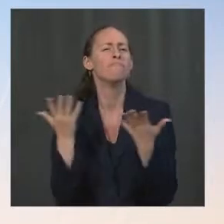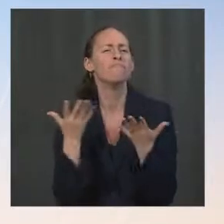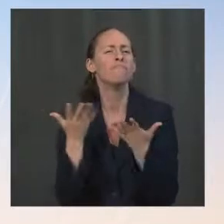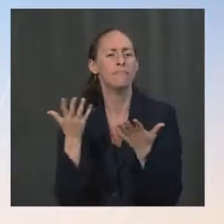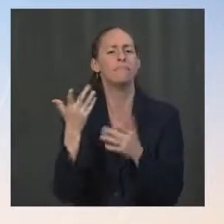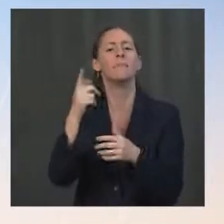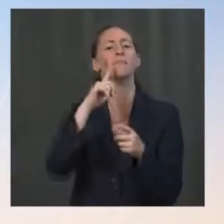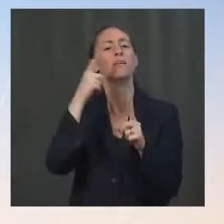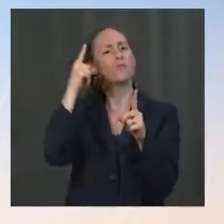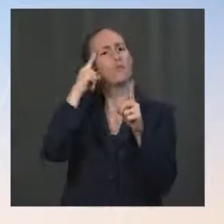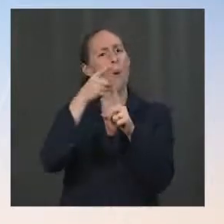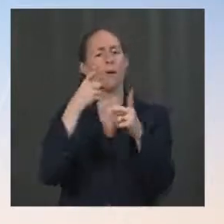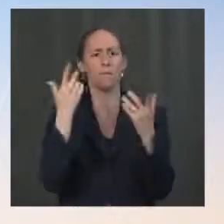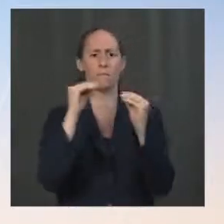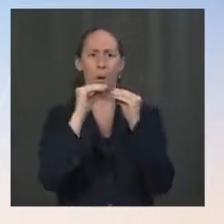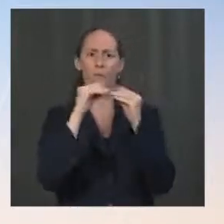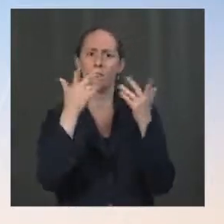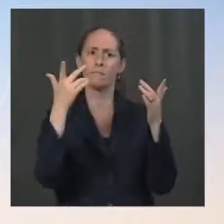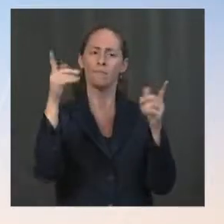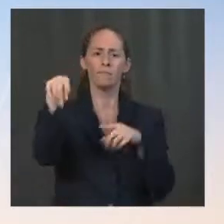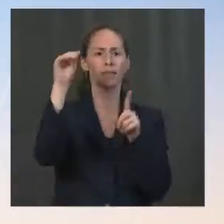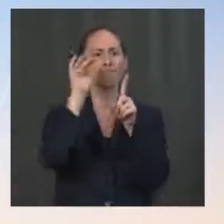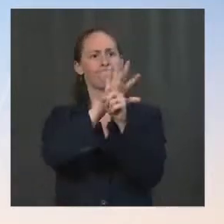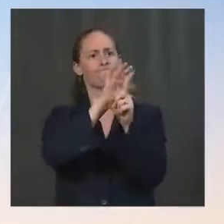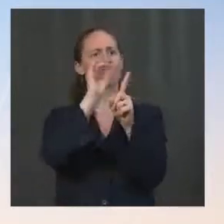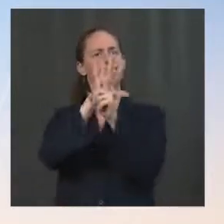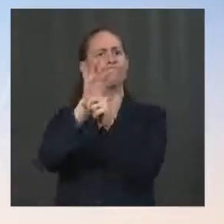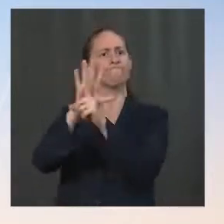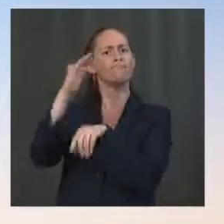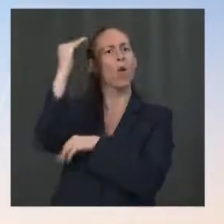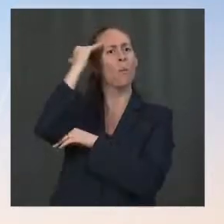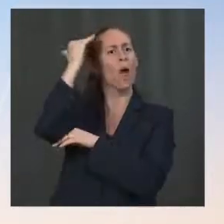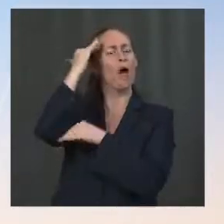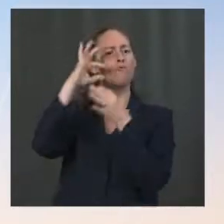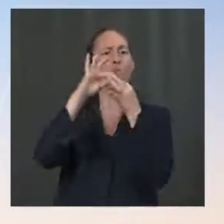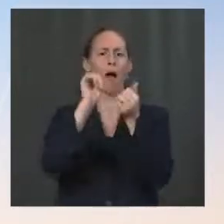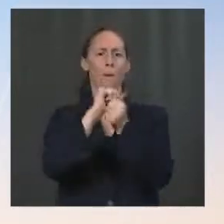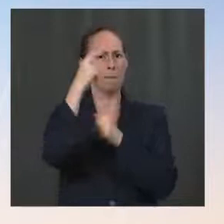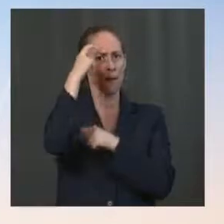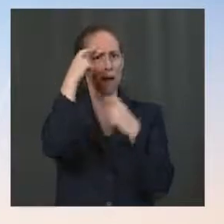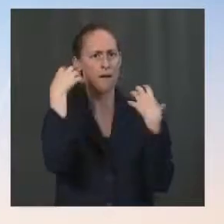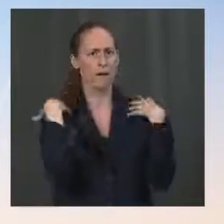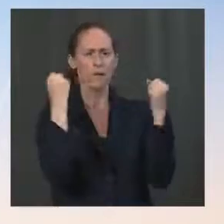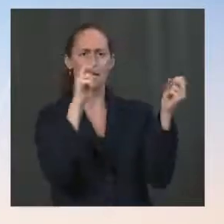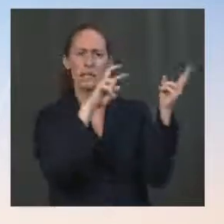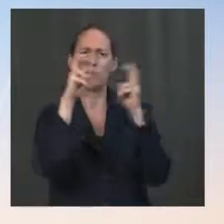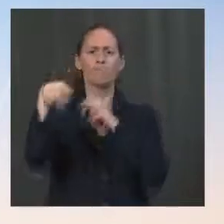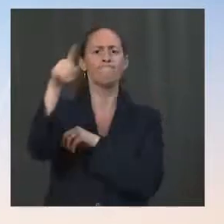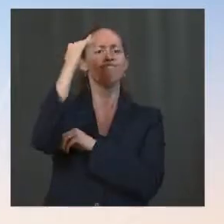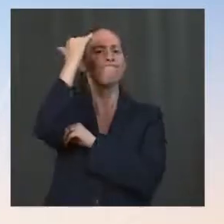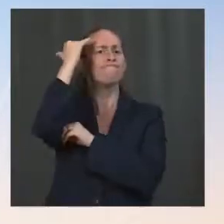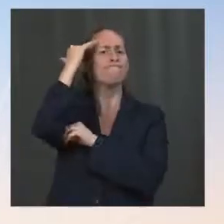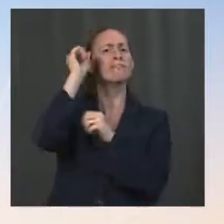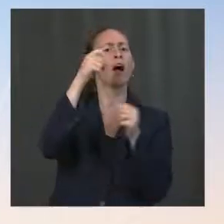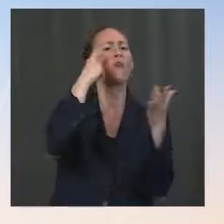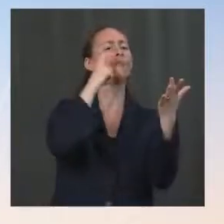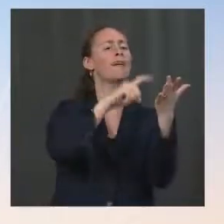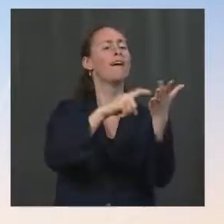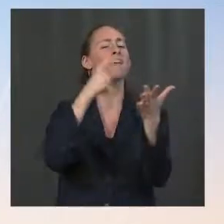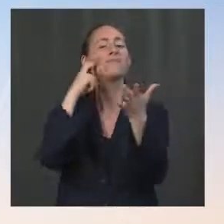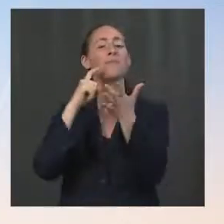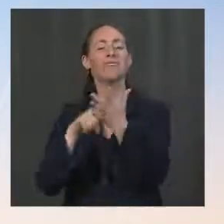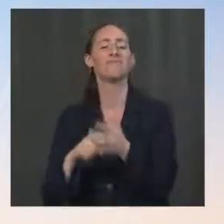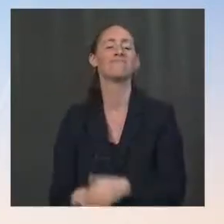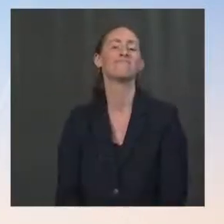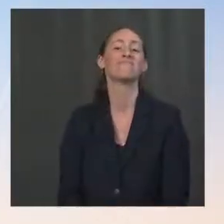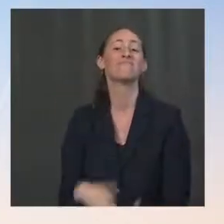for young people and train school personnel. Also wanted to note that today we're announcing that President Biden has directed the Department of